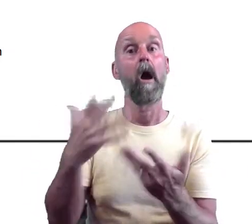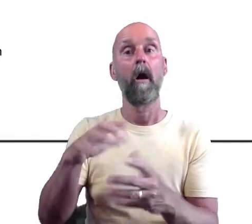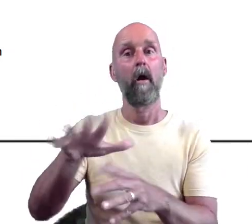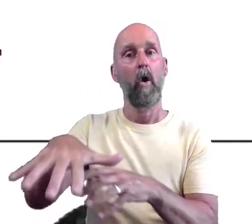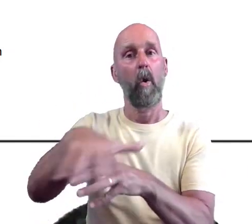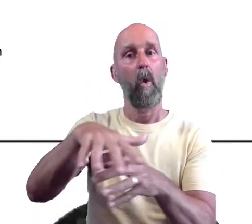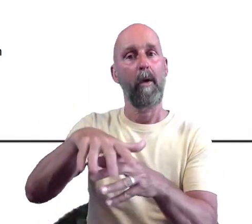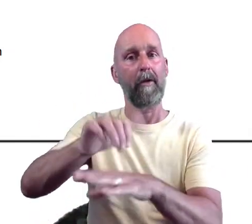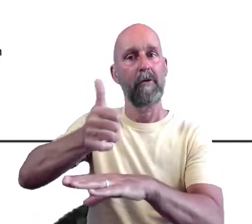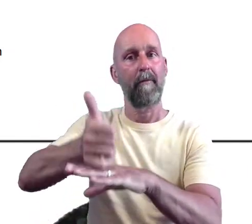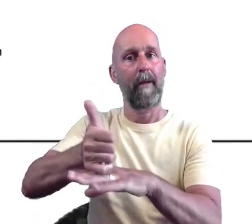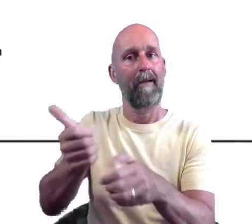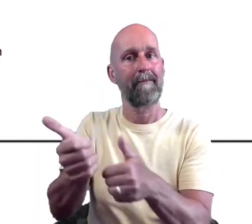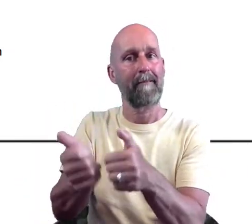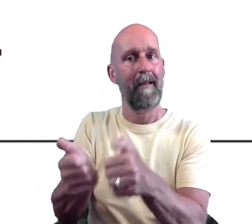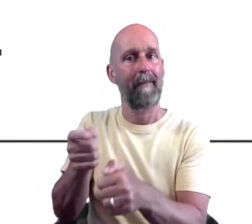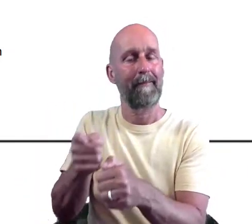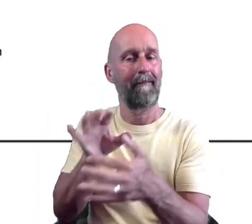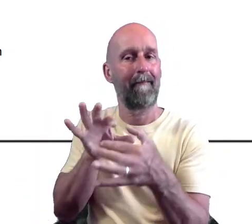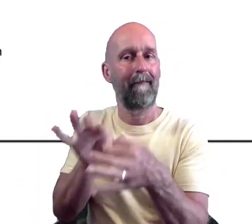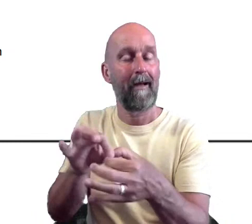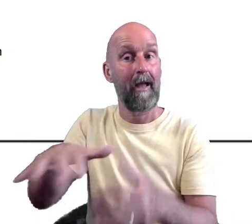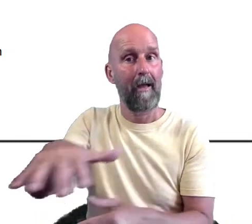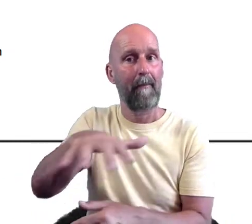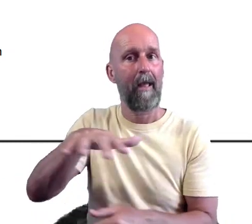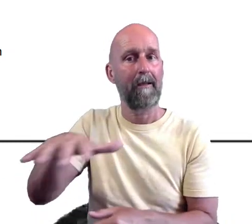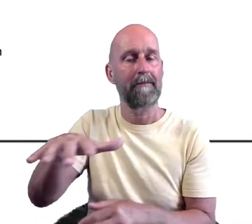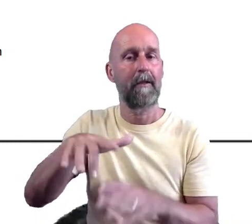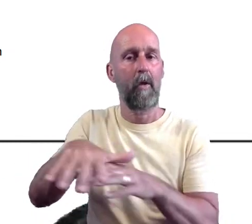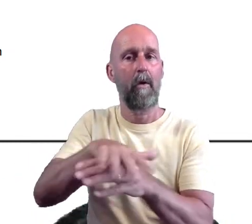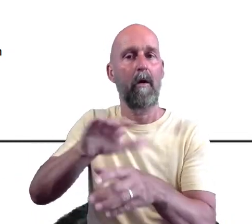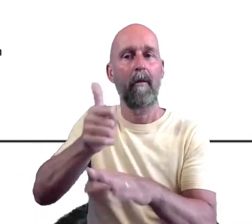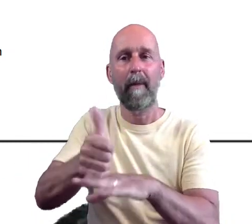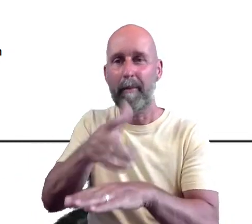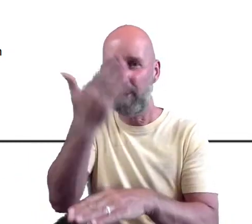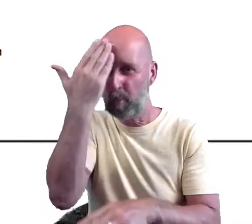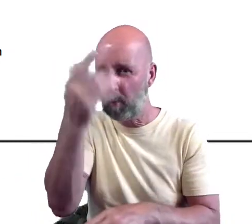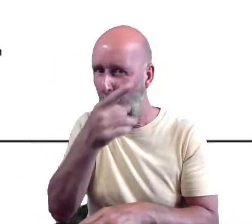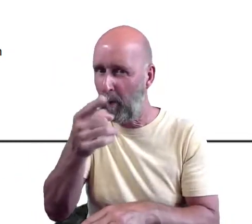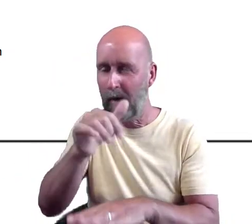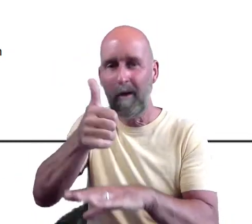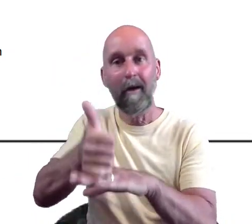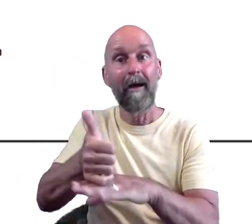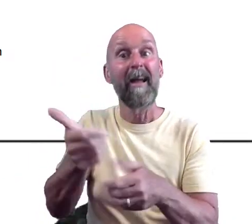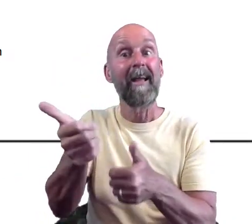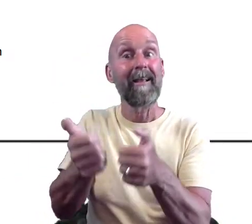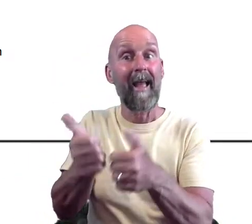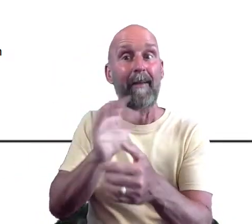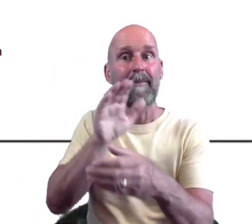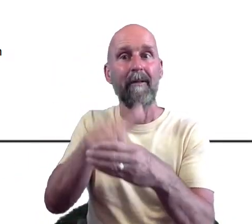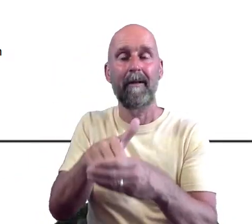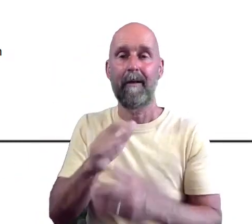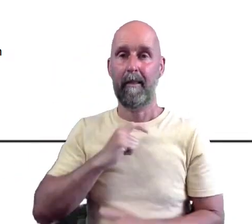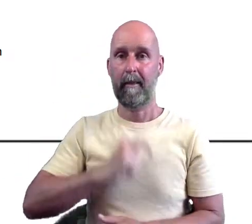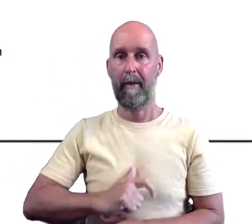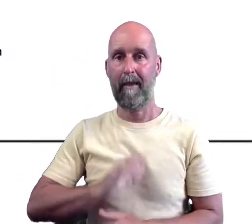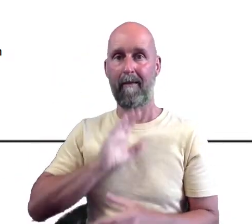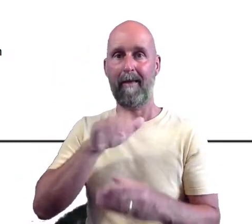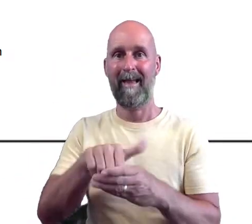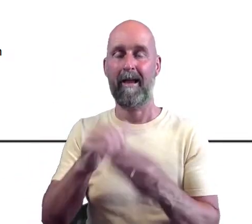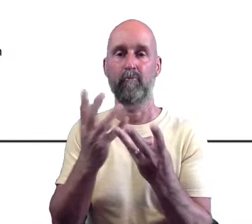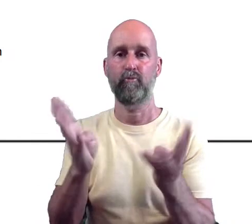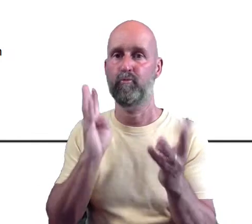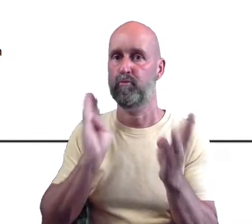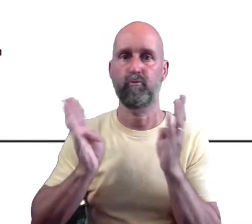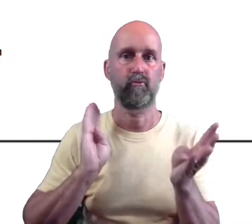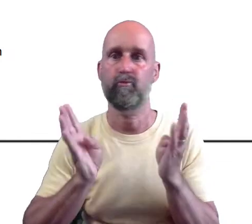games that engage with place. And location-based games, for those that might not know, they're games that incorporate the player's physical surroundings or actions into